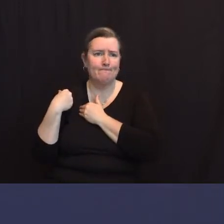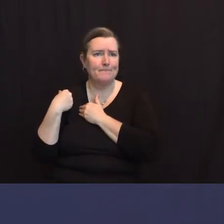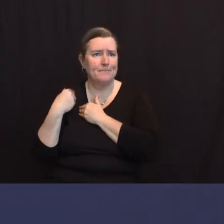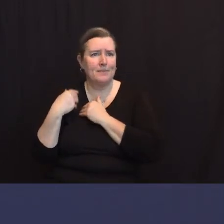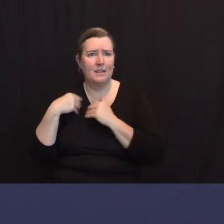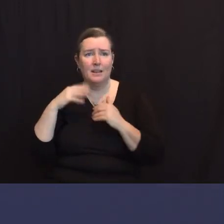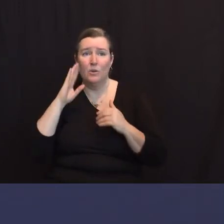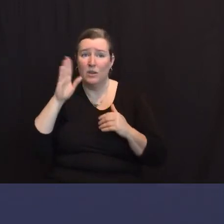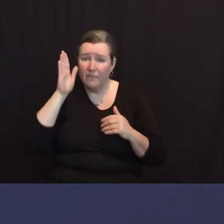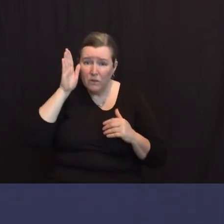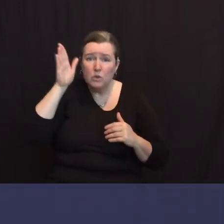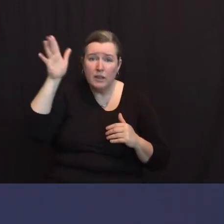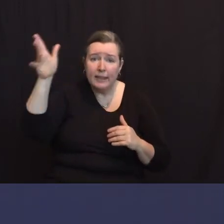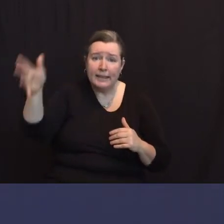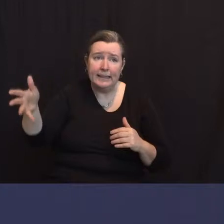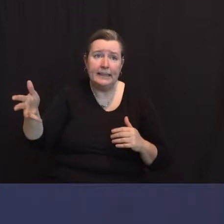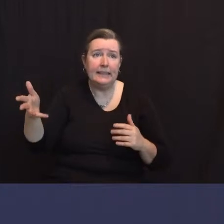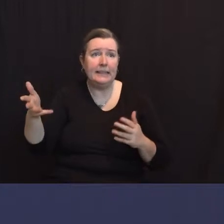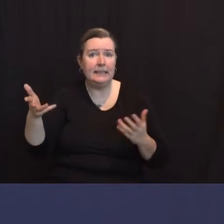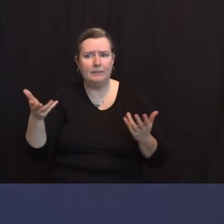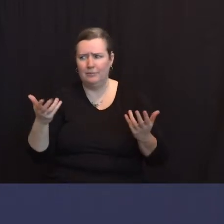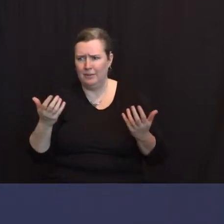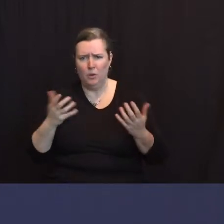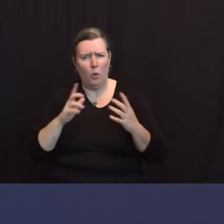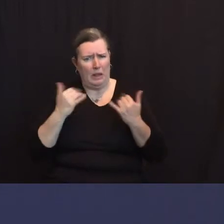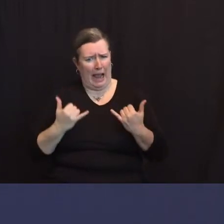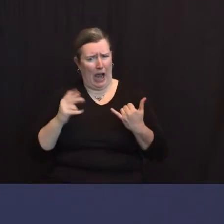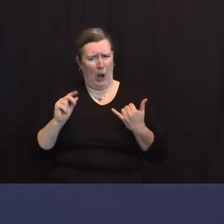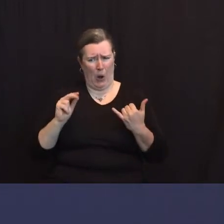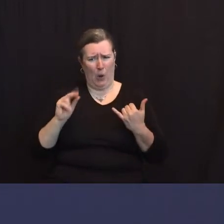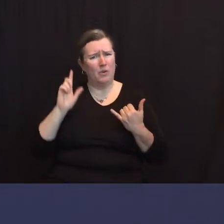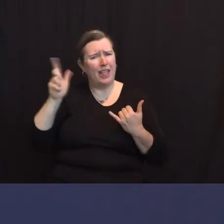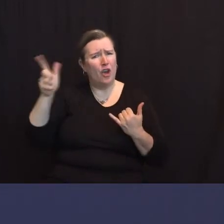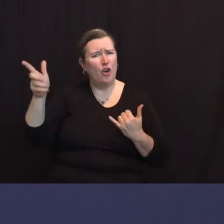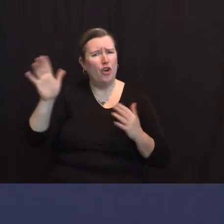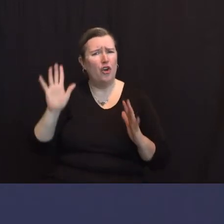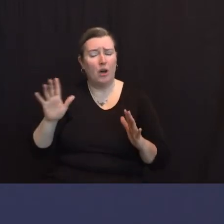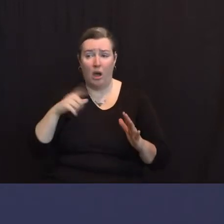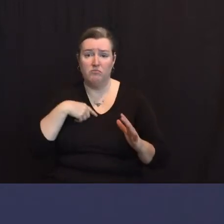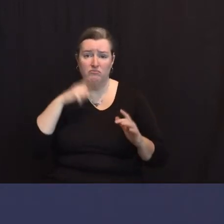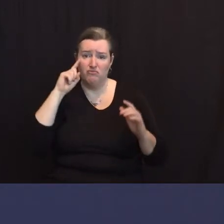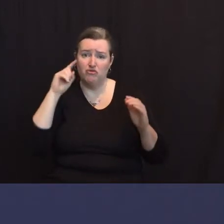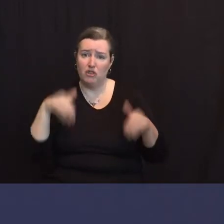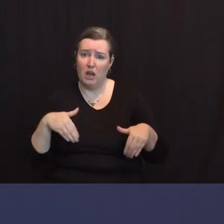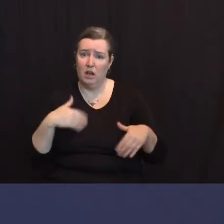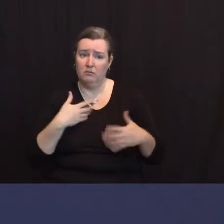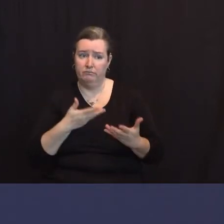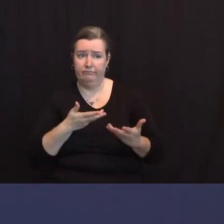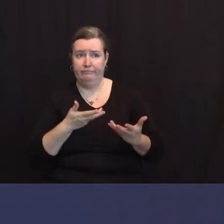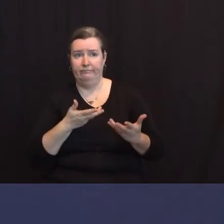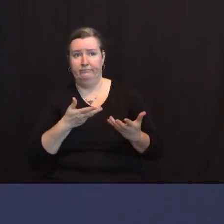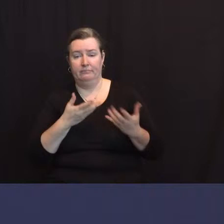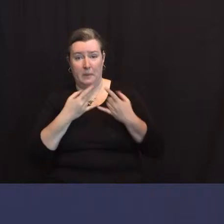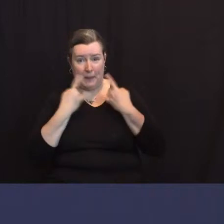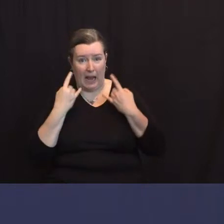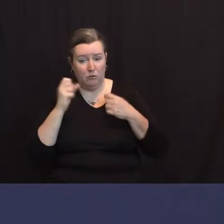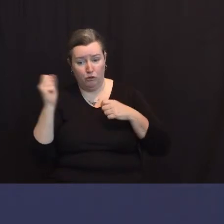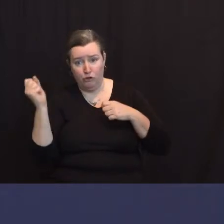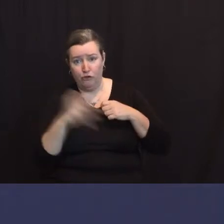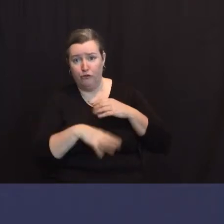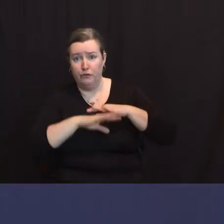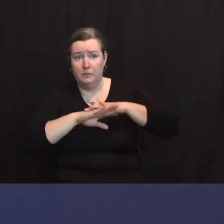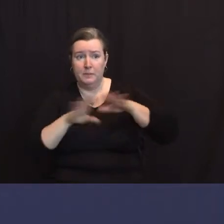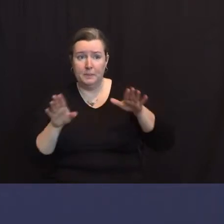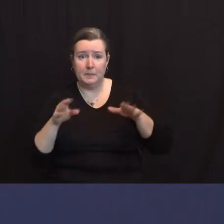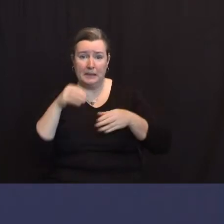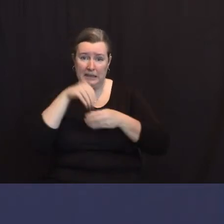when, I just can't conceive of lifting a mask mandate inside, right? Just inconceivable. So I don't, maybe